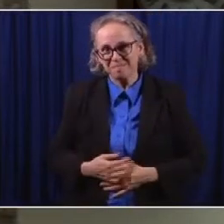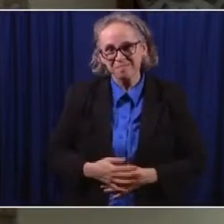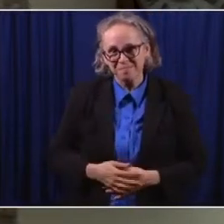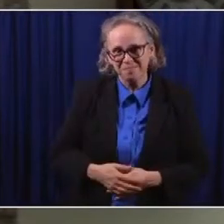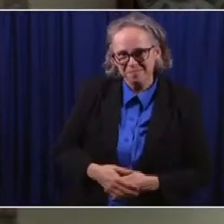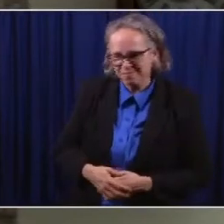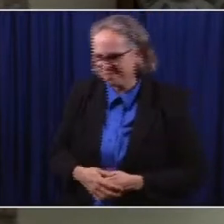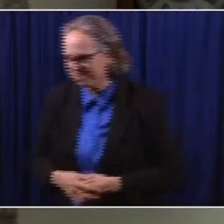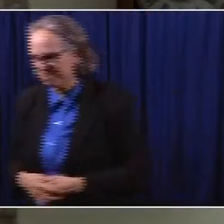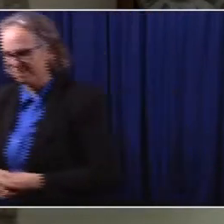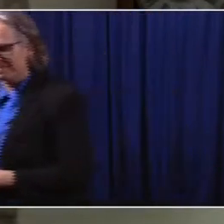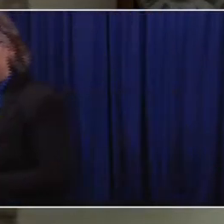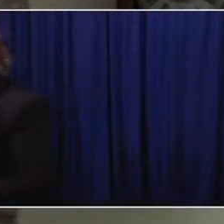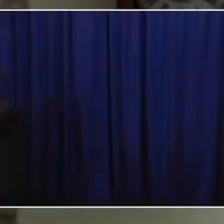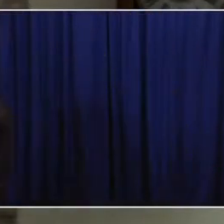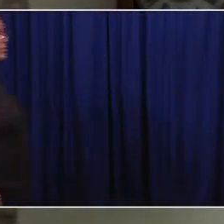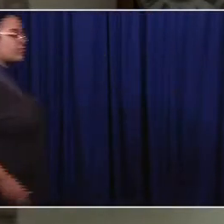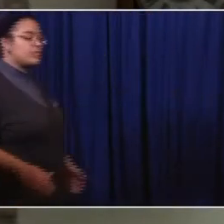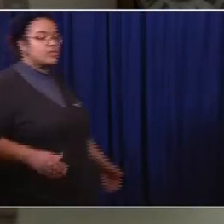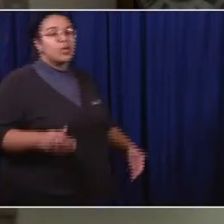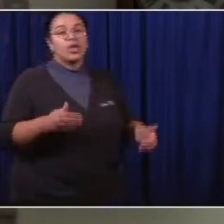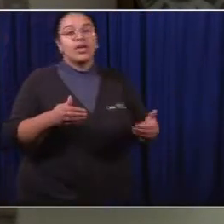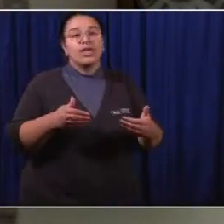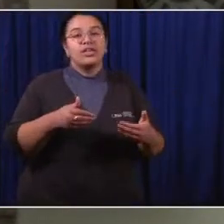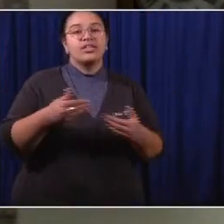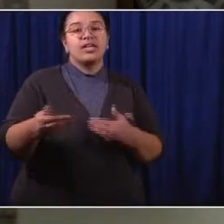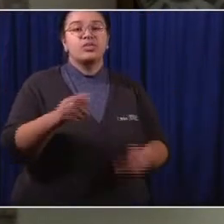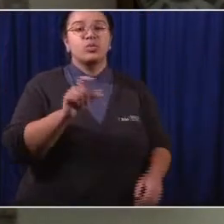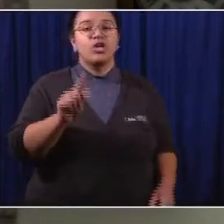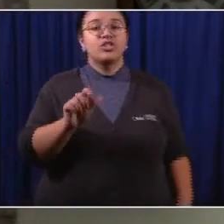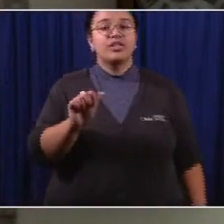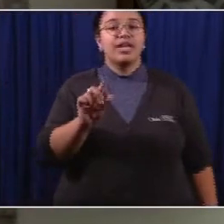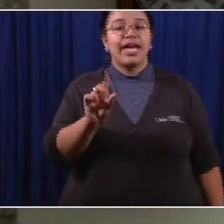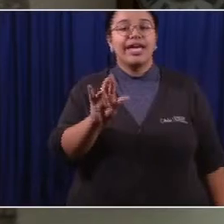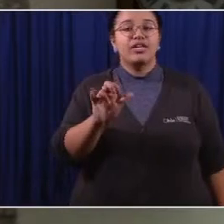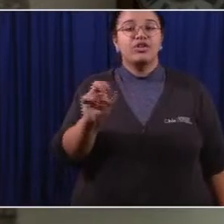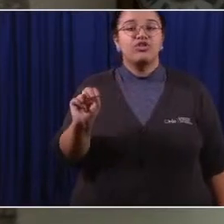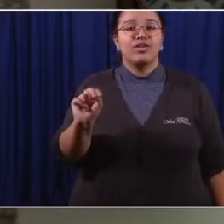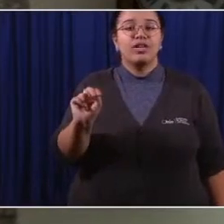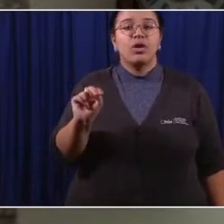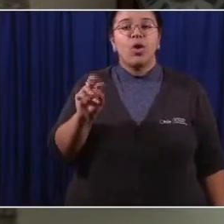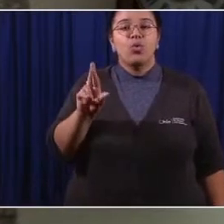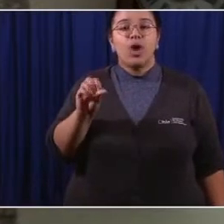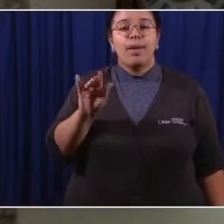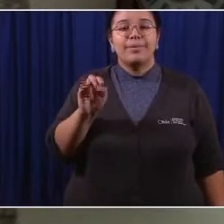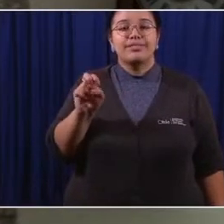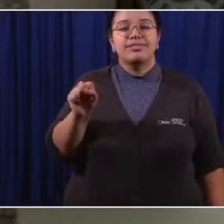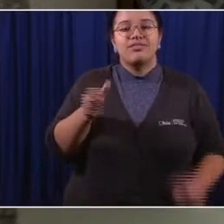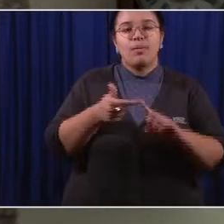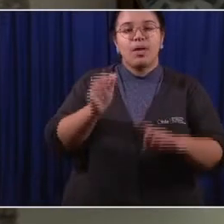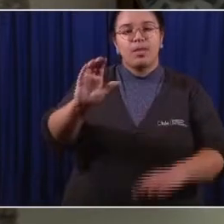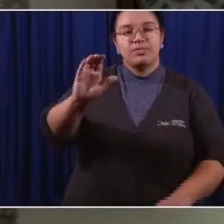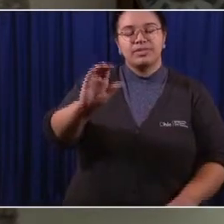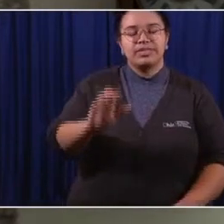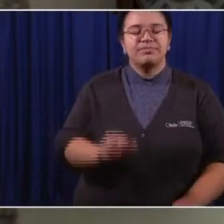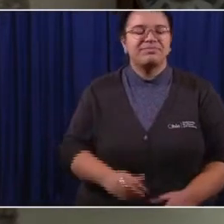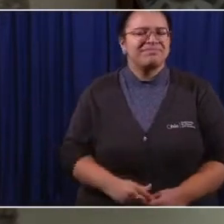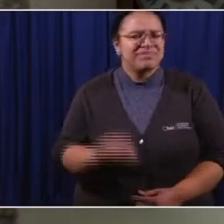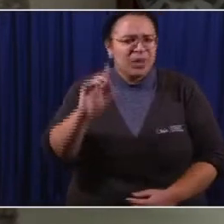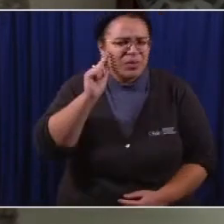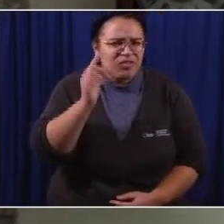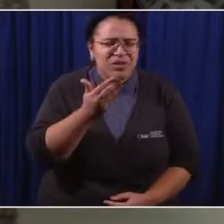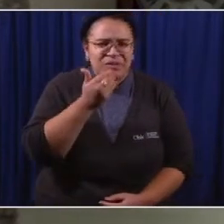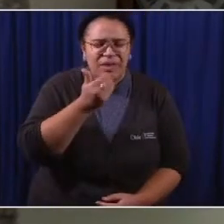Next question is from Adrian Robbins at WCMH in Columbus. Hi, Governor. Thank you for doing this. There's